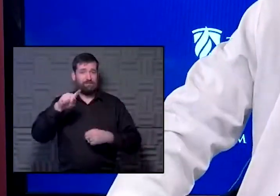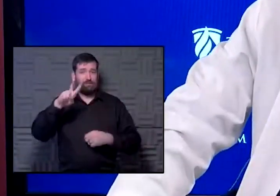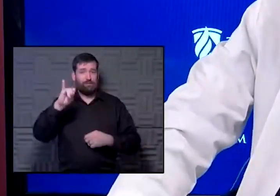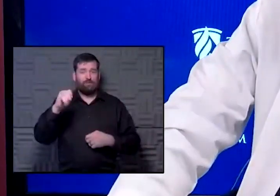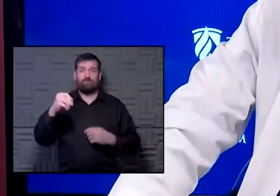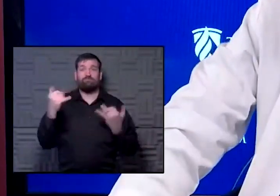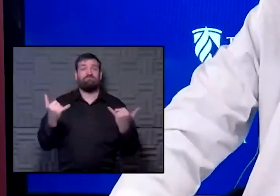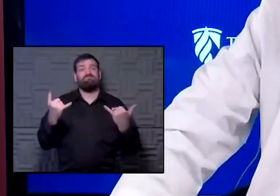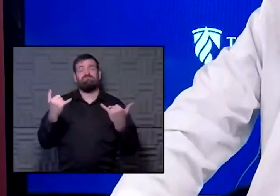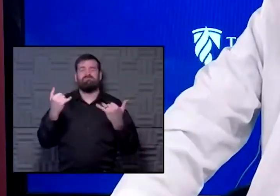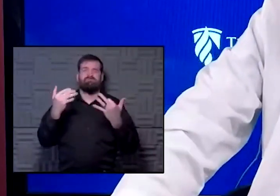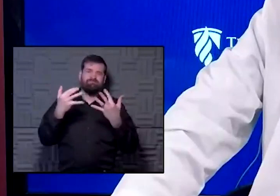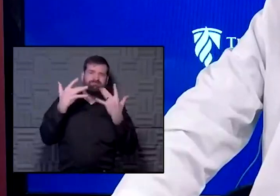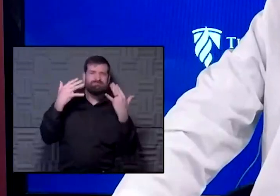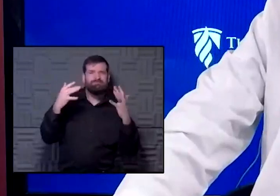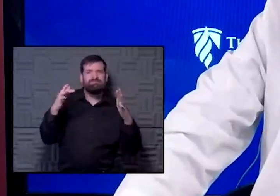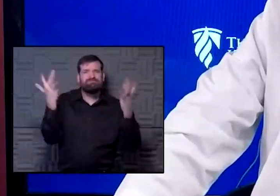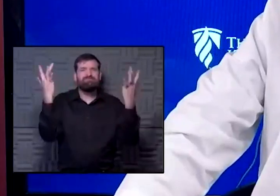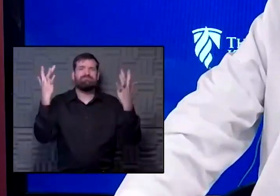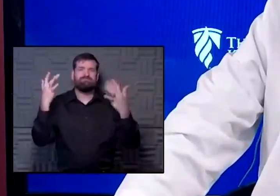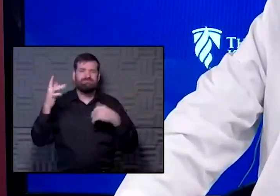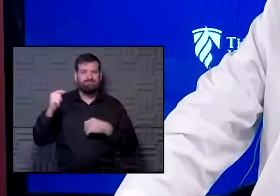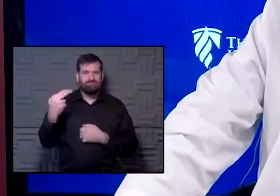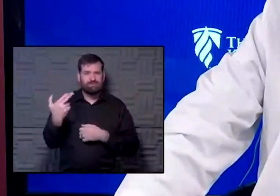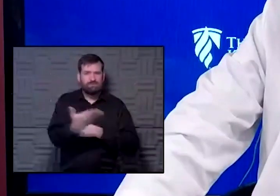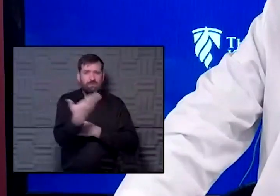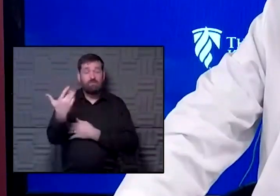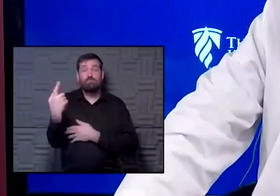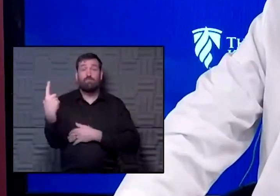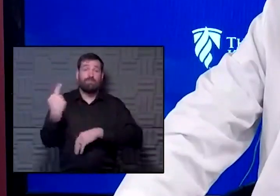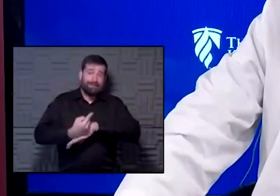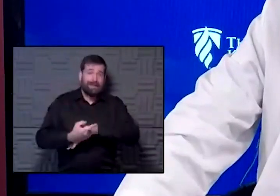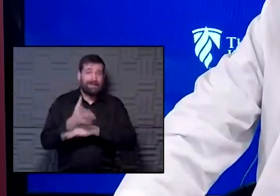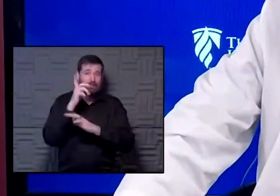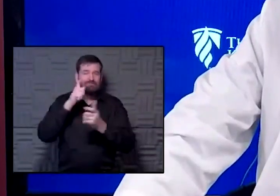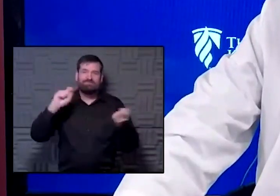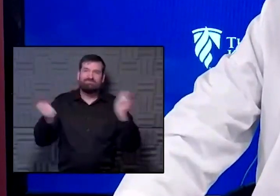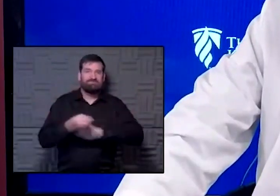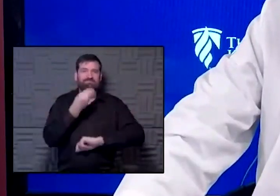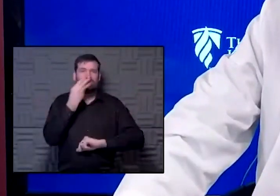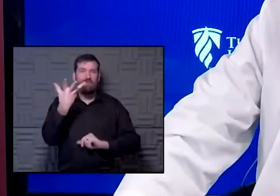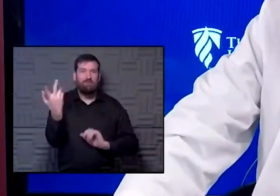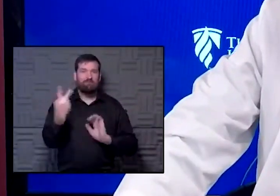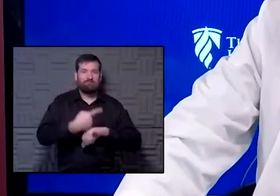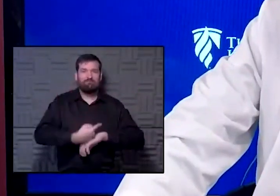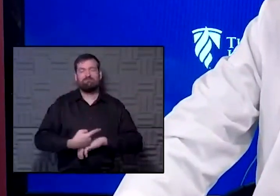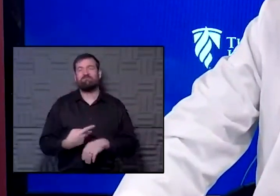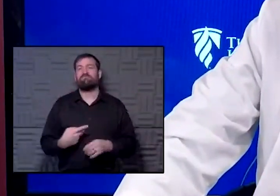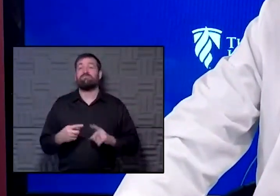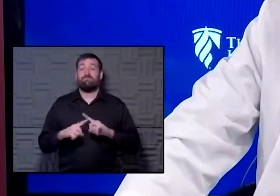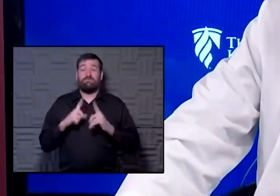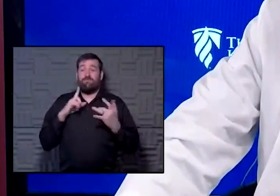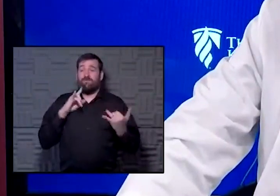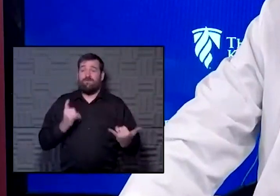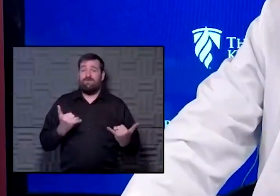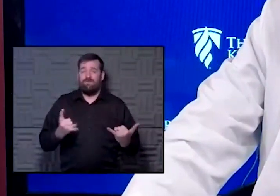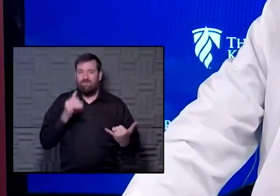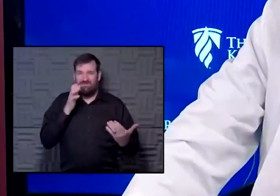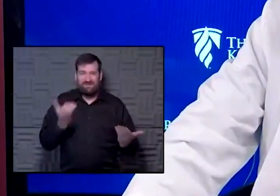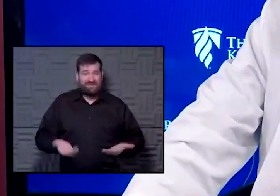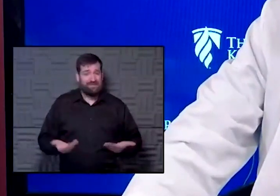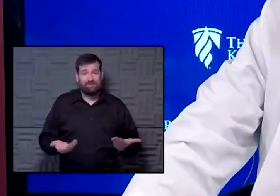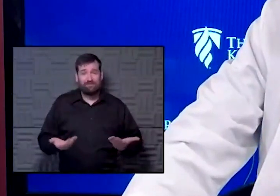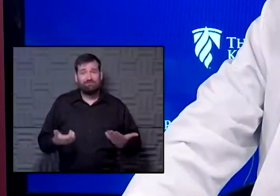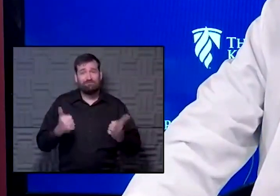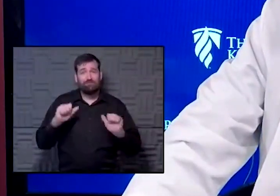beautiful, crisp Thursday morning. One of these days, it's going to turn warm again. It's going to be another week. But in the meantime, we're going to be right here. We're going to